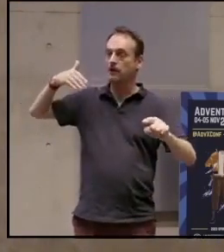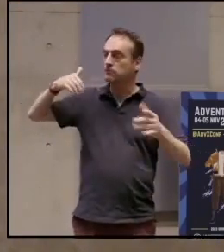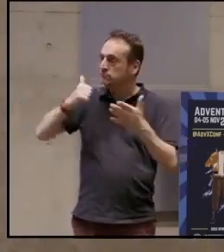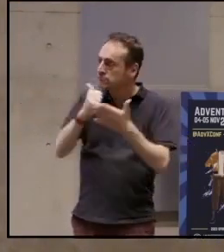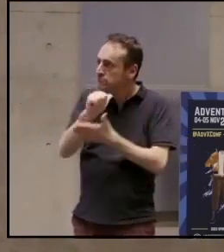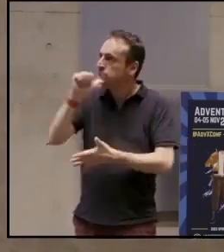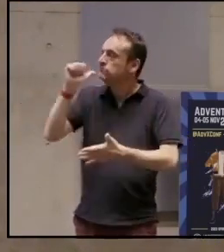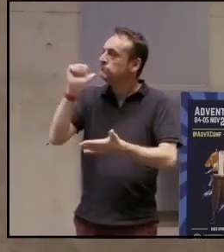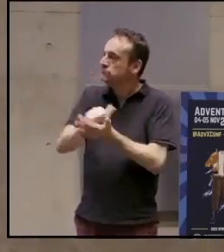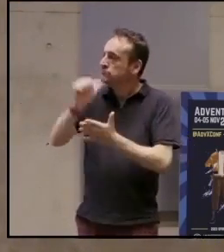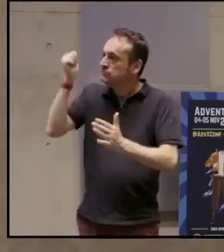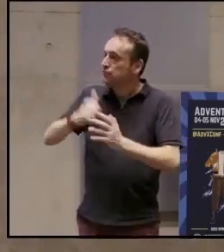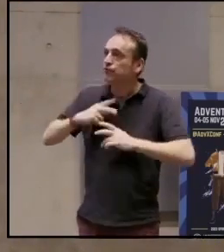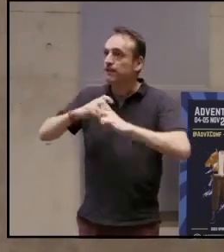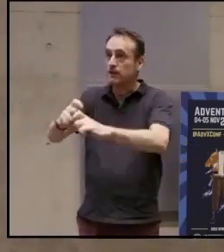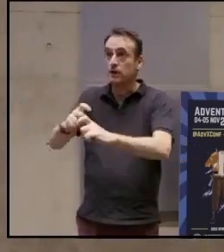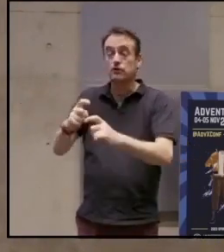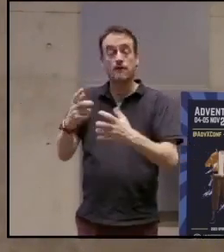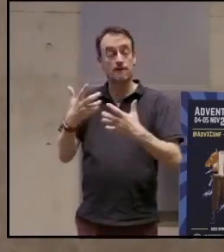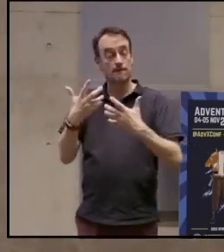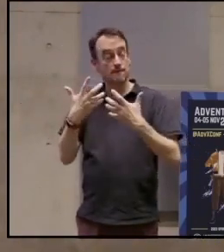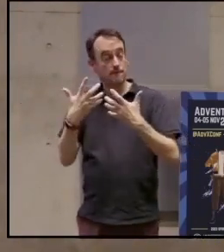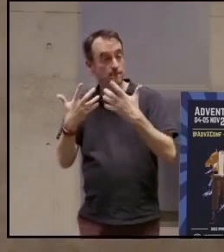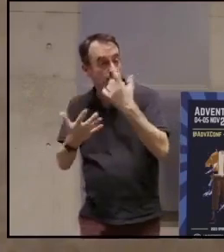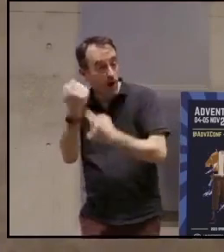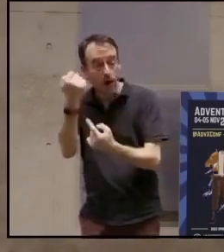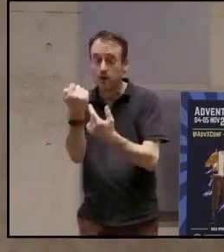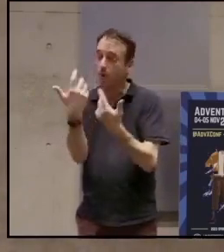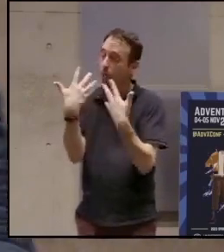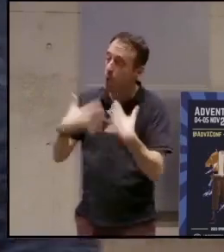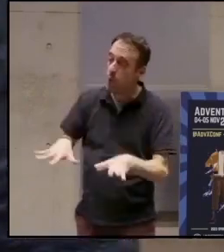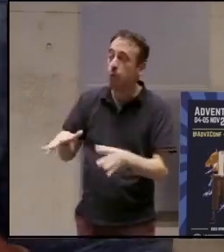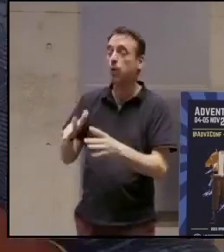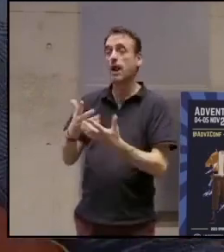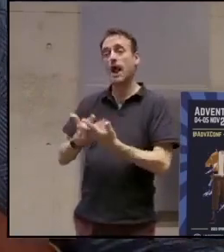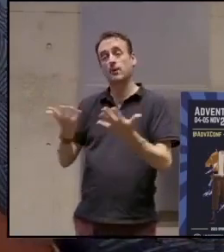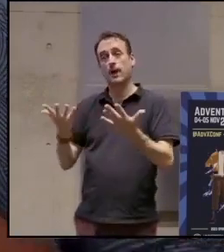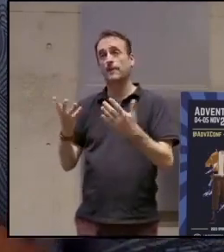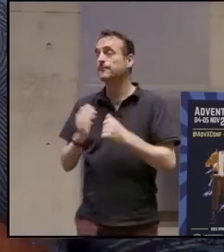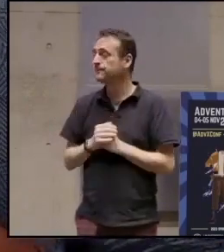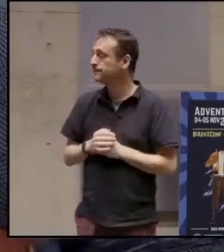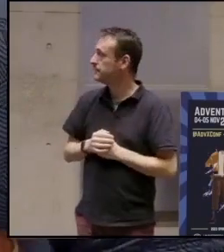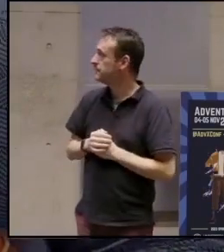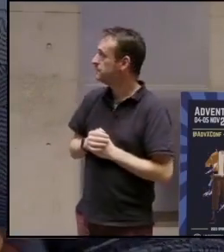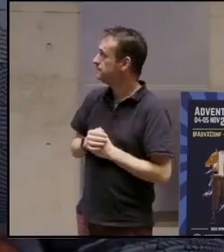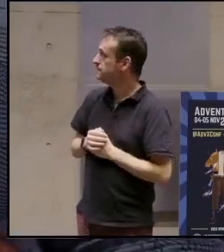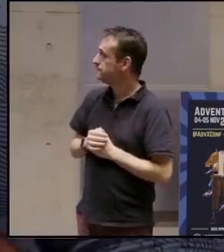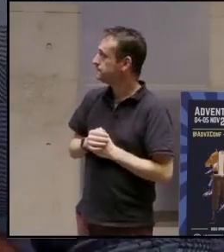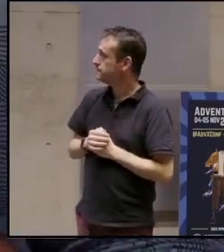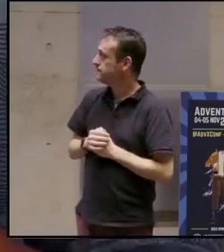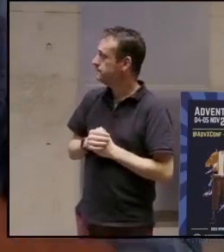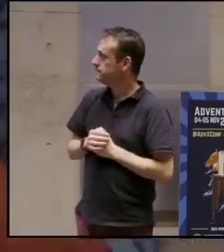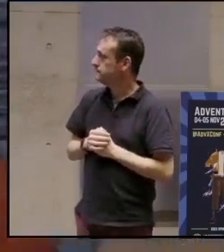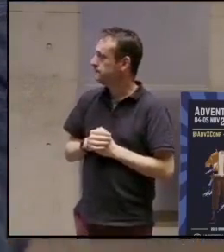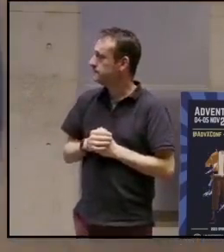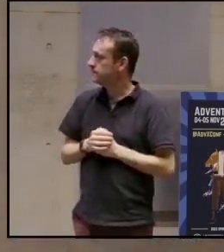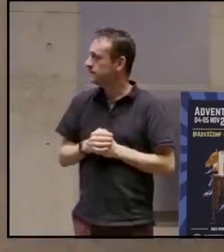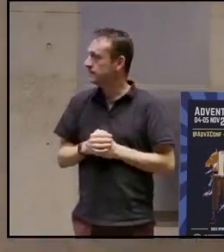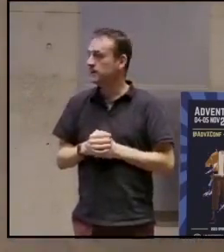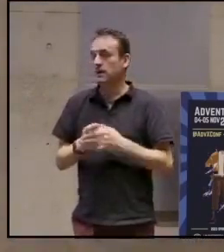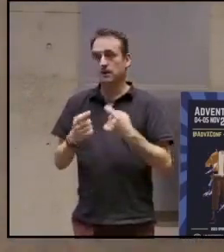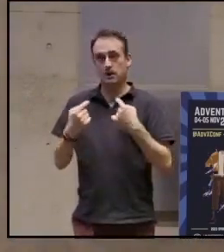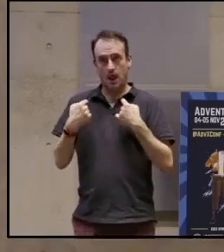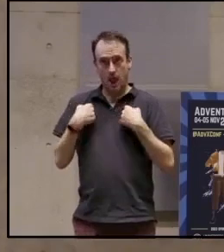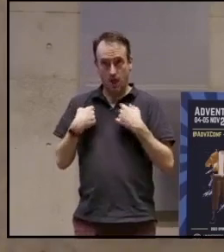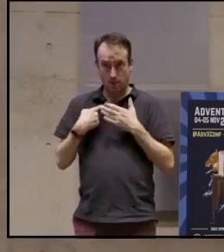everywhere. So just keep that in mind as you move on forward. But I think maybe you can tell by the way that I'm phrasing this that I recommend you do